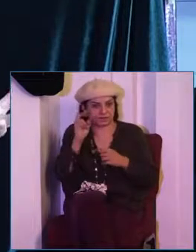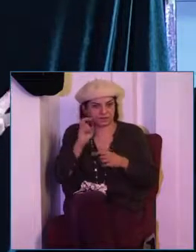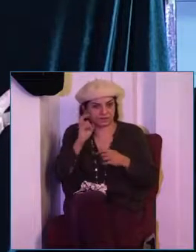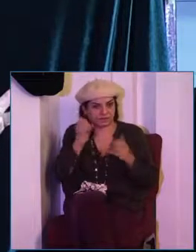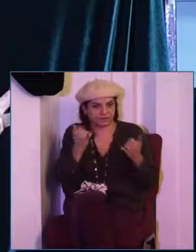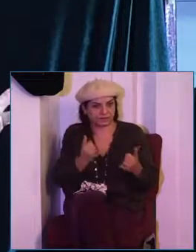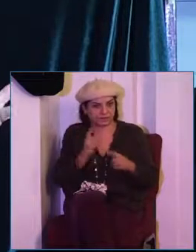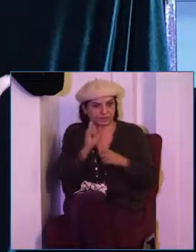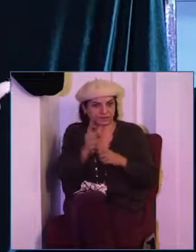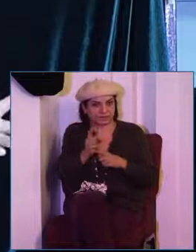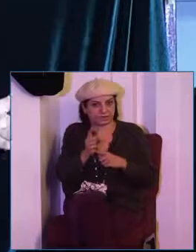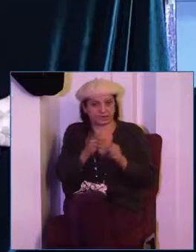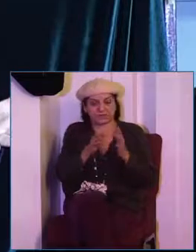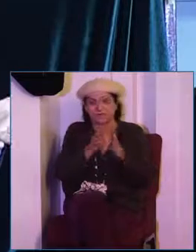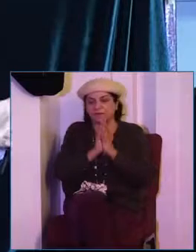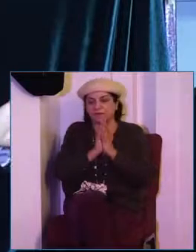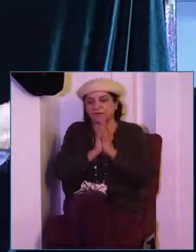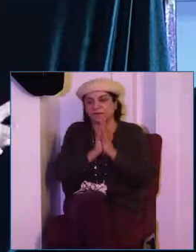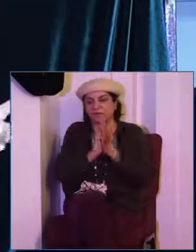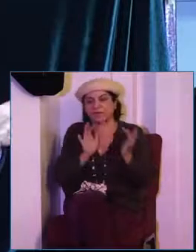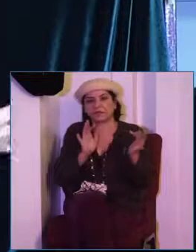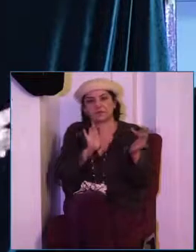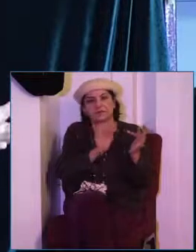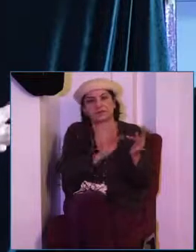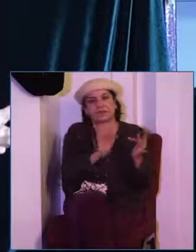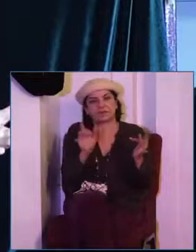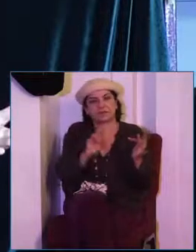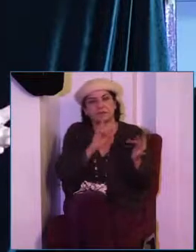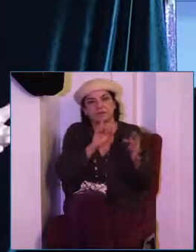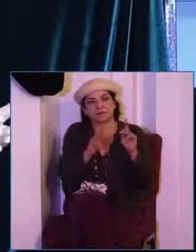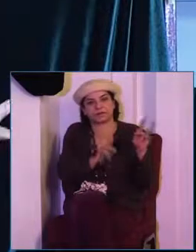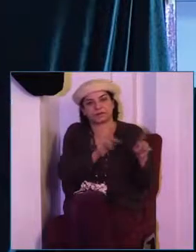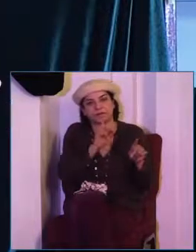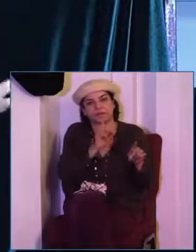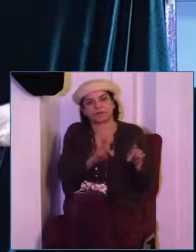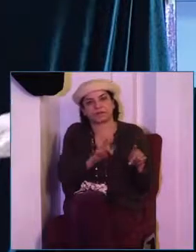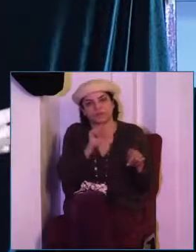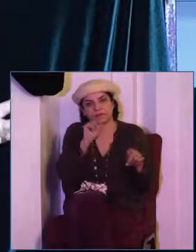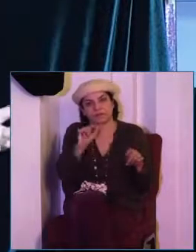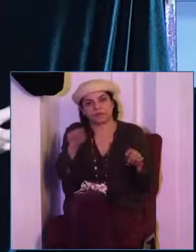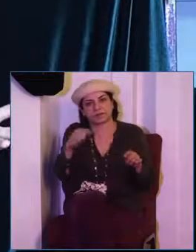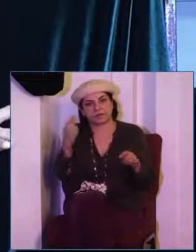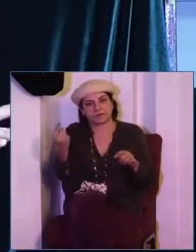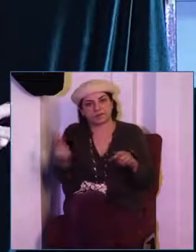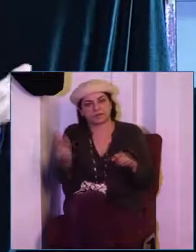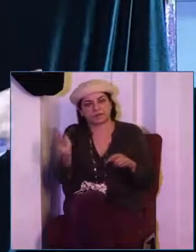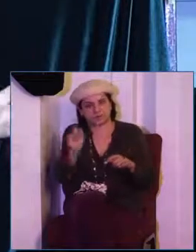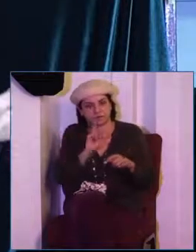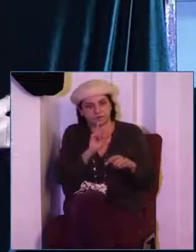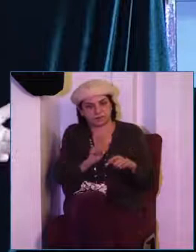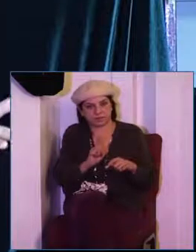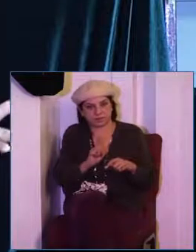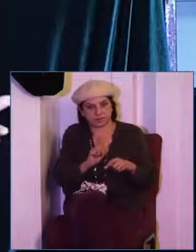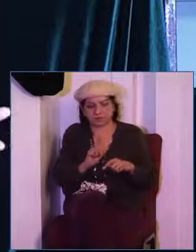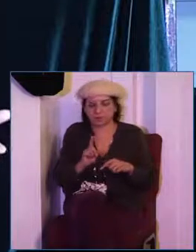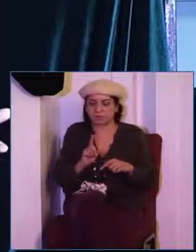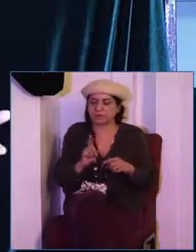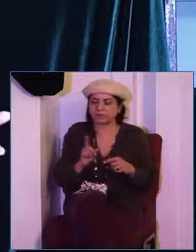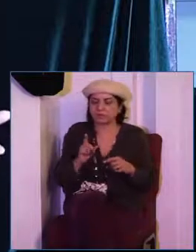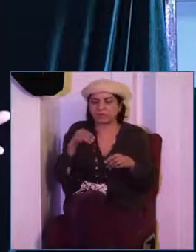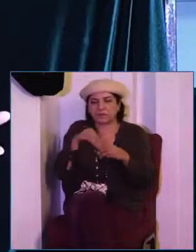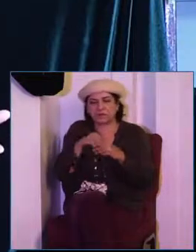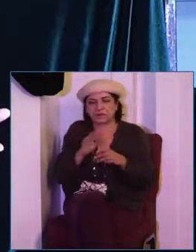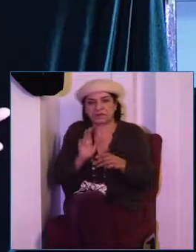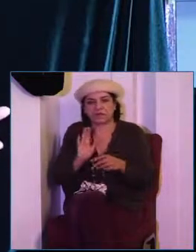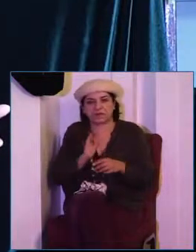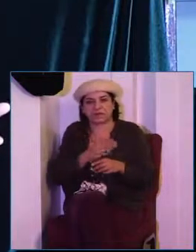for you to reach out to wherever people are, not just physically where we are, but where are we in our lives,